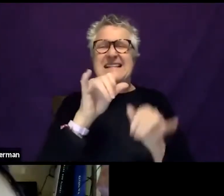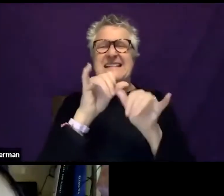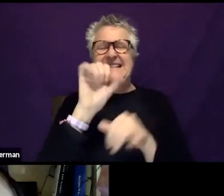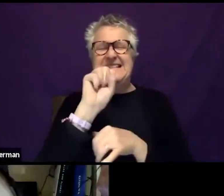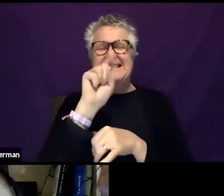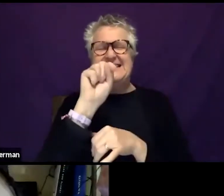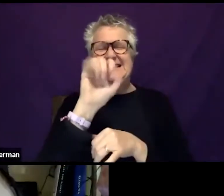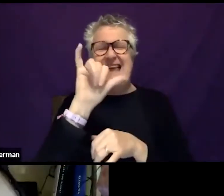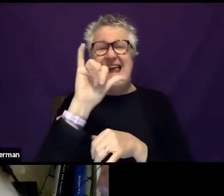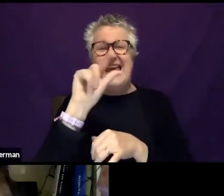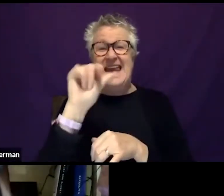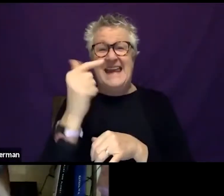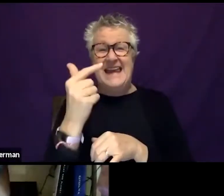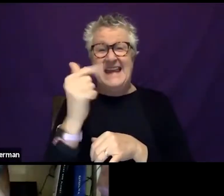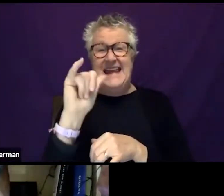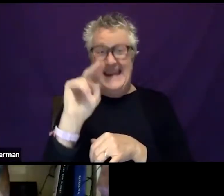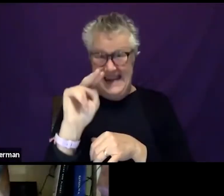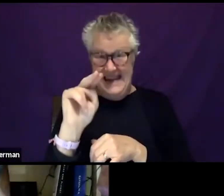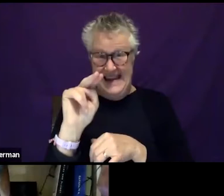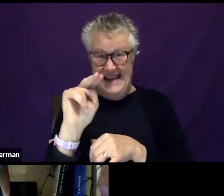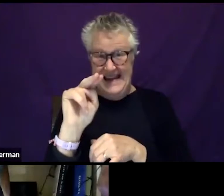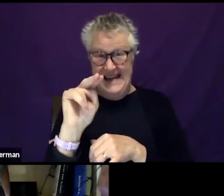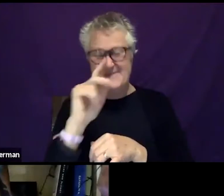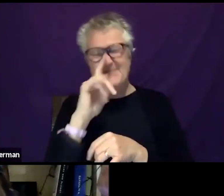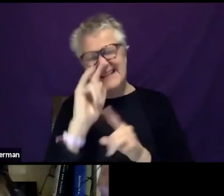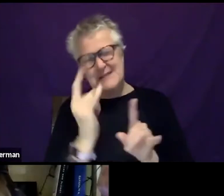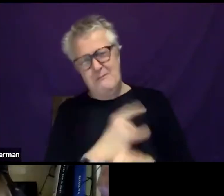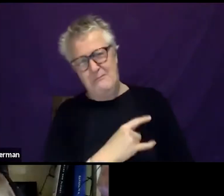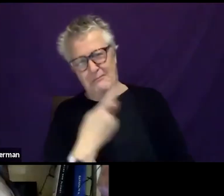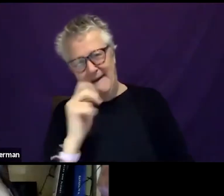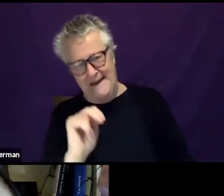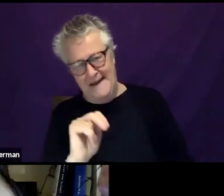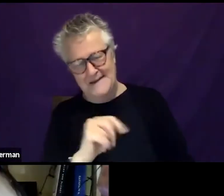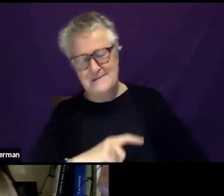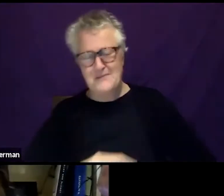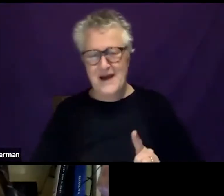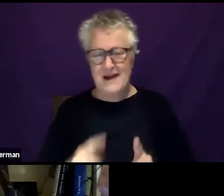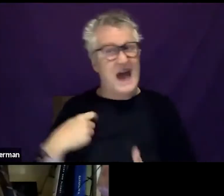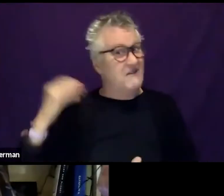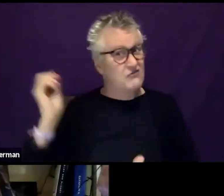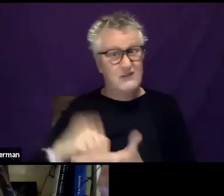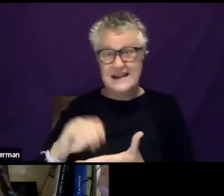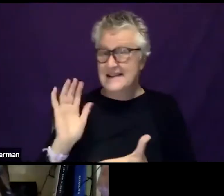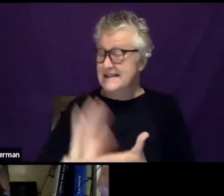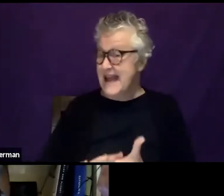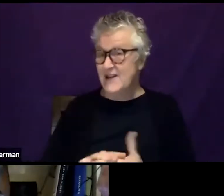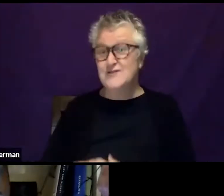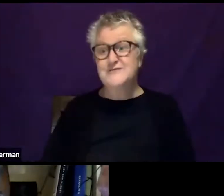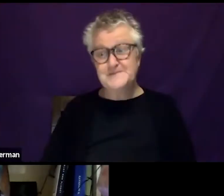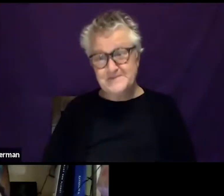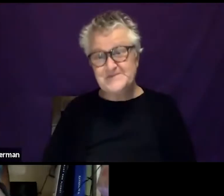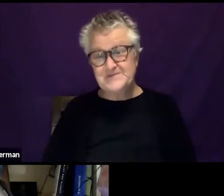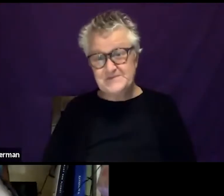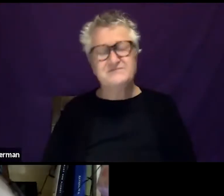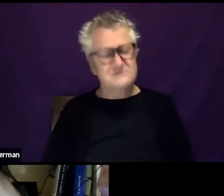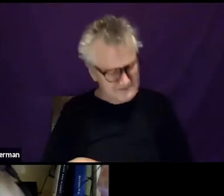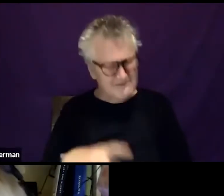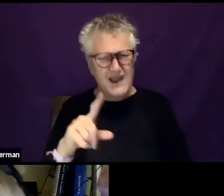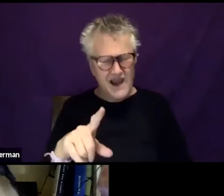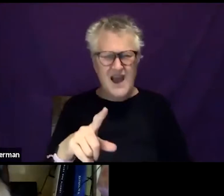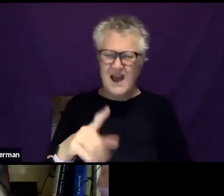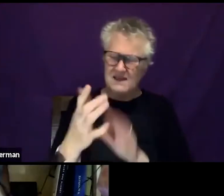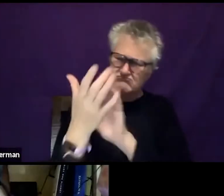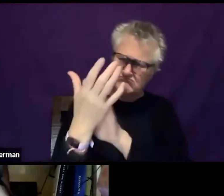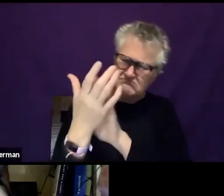right. And so I wrote that down because I think it's really interesting. But I do acknowledge your notion of as